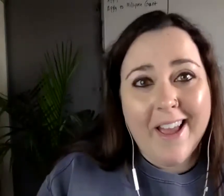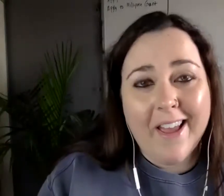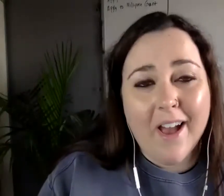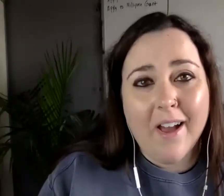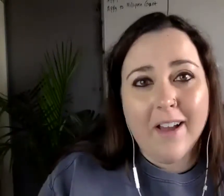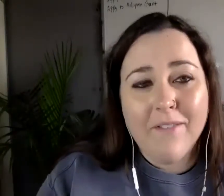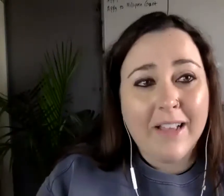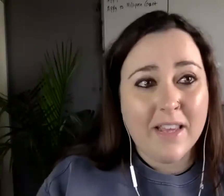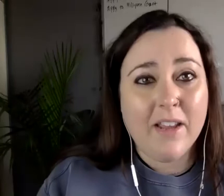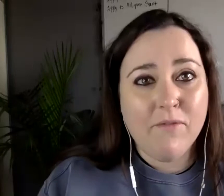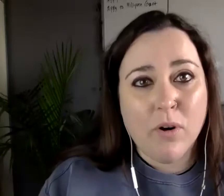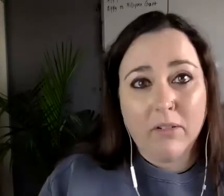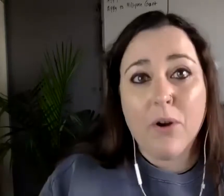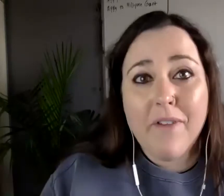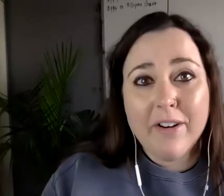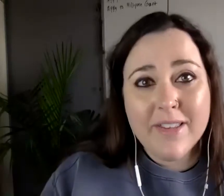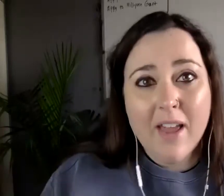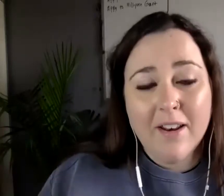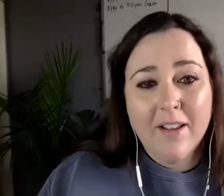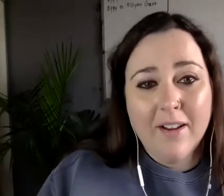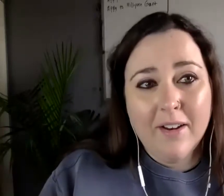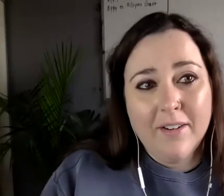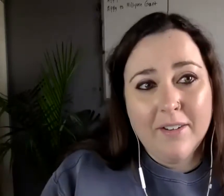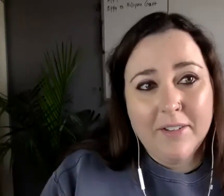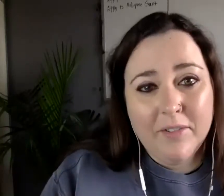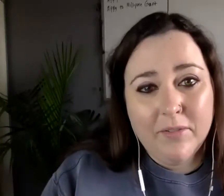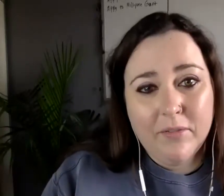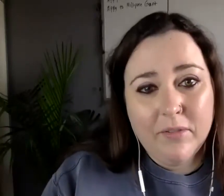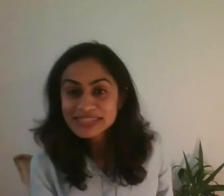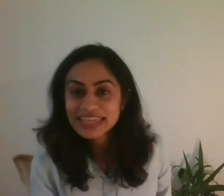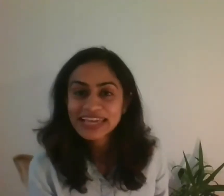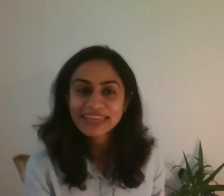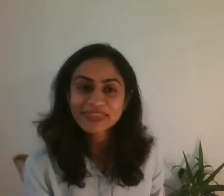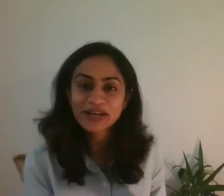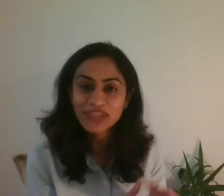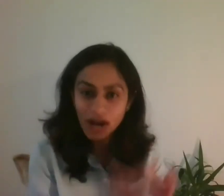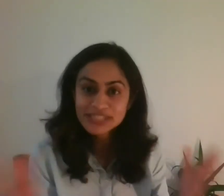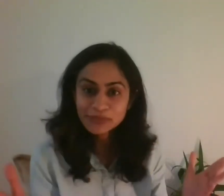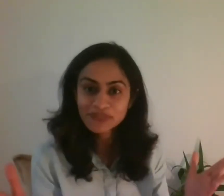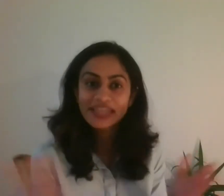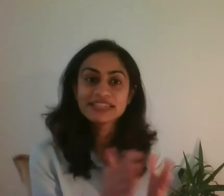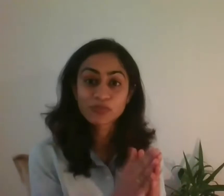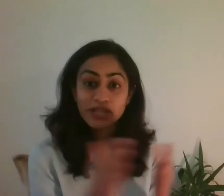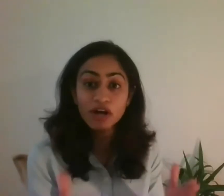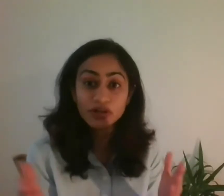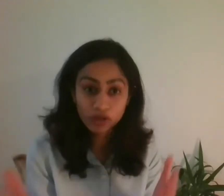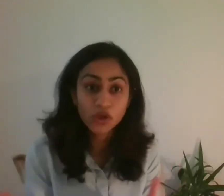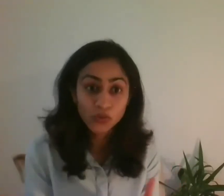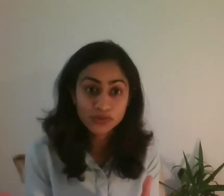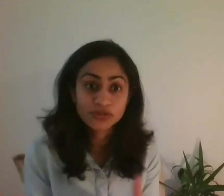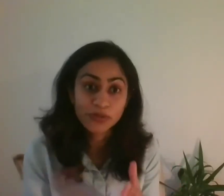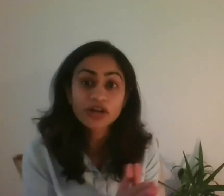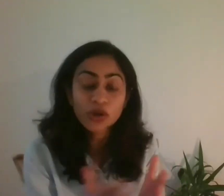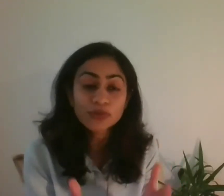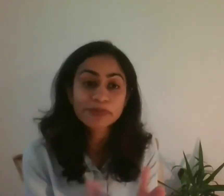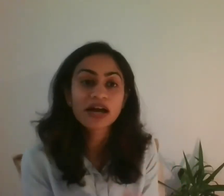making a vaccine for coronavirus yet? I would say in the large scheme of things, we are